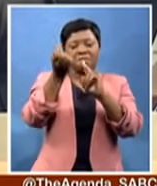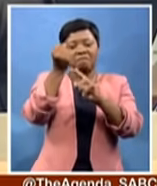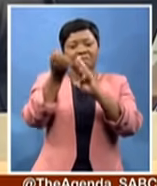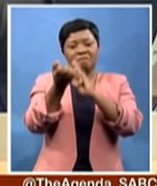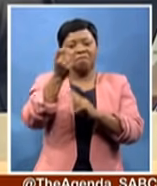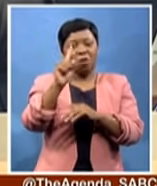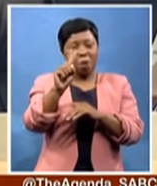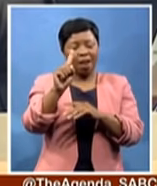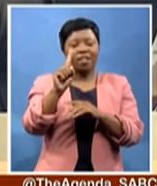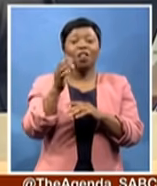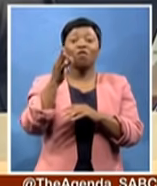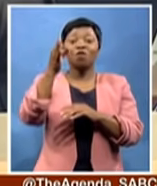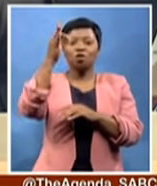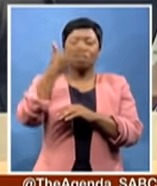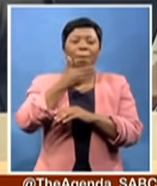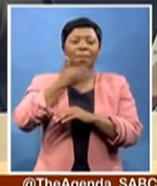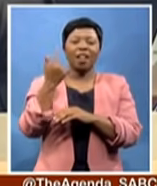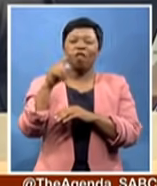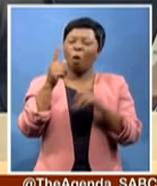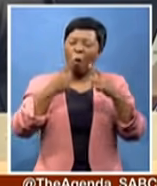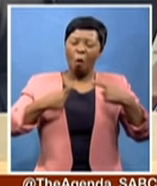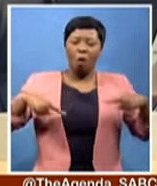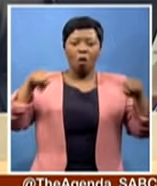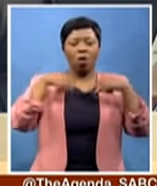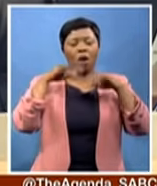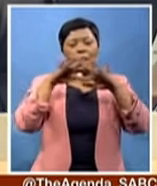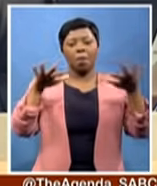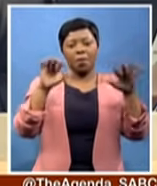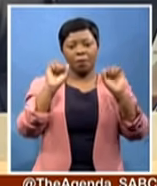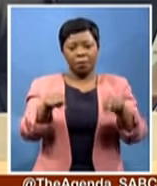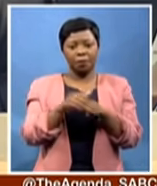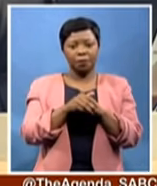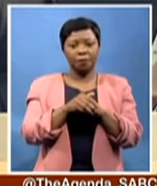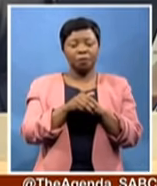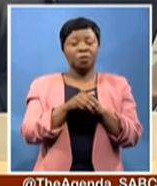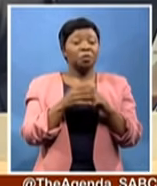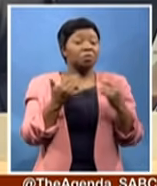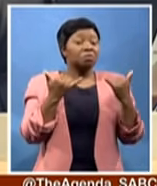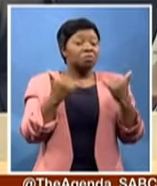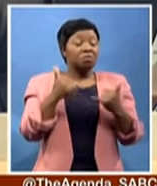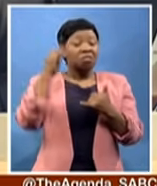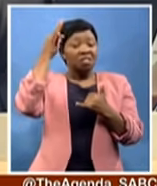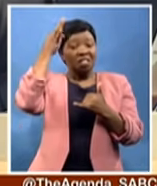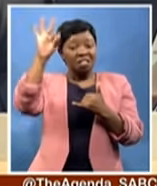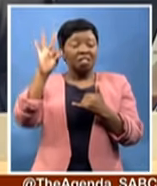This Commission of Inquiry into allegations of state capture, corruption, and fraud in the public